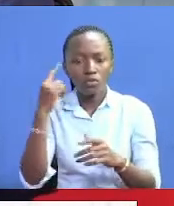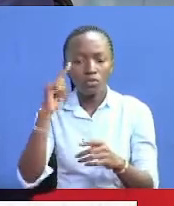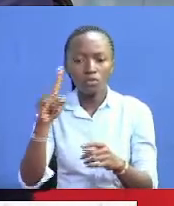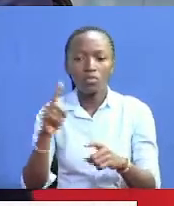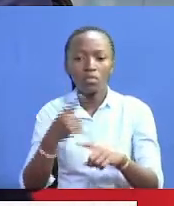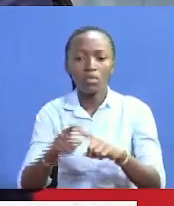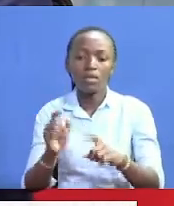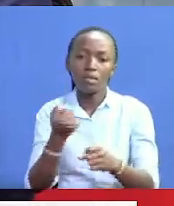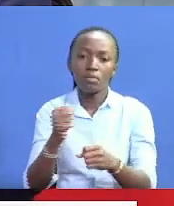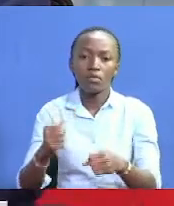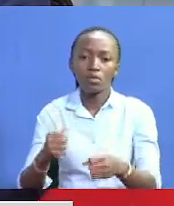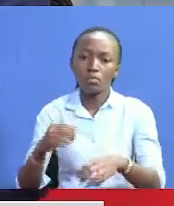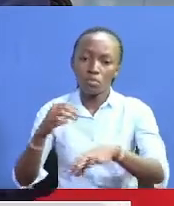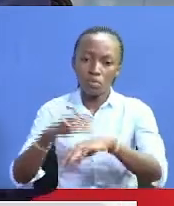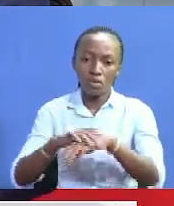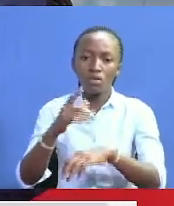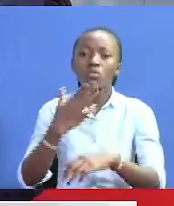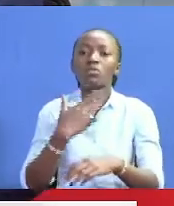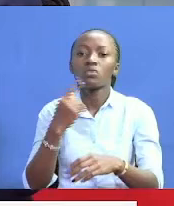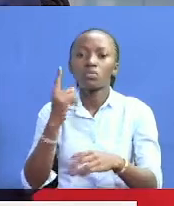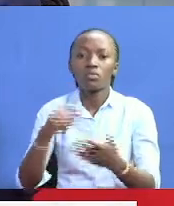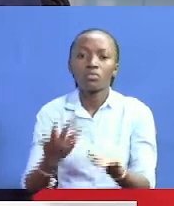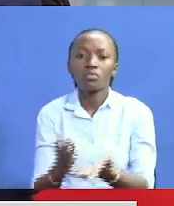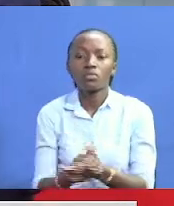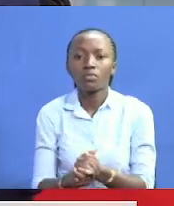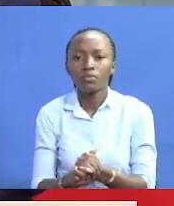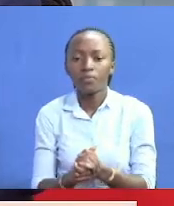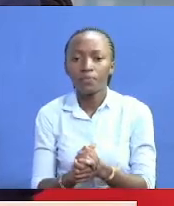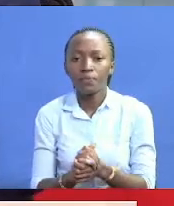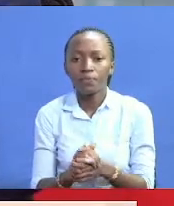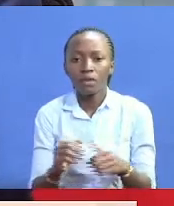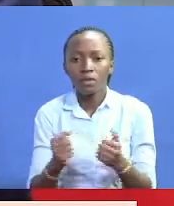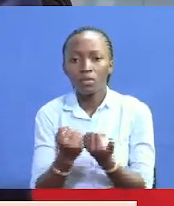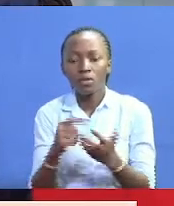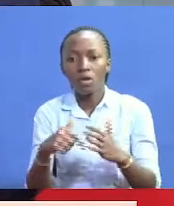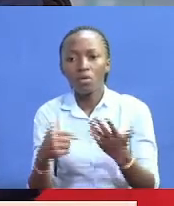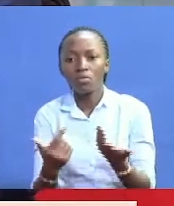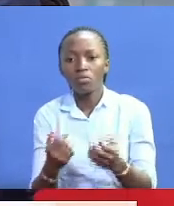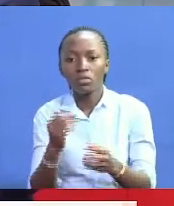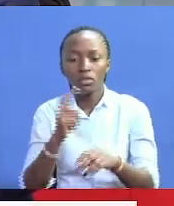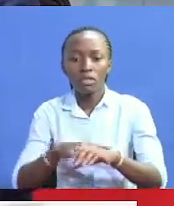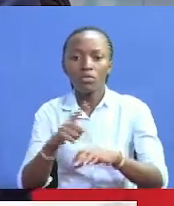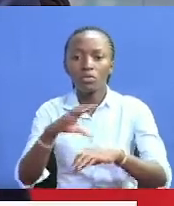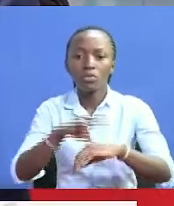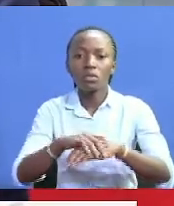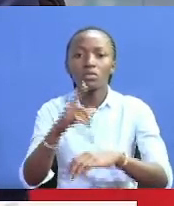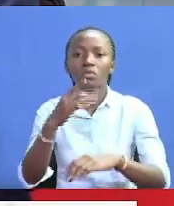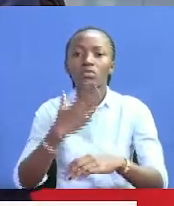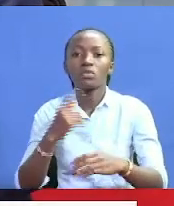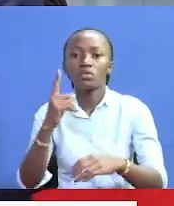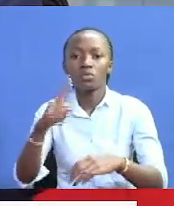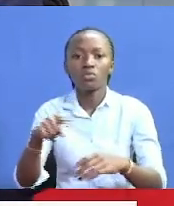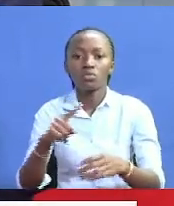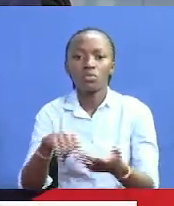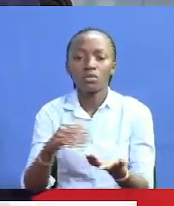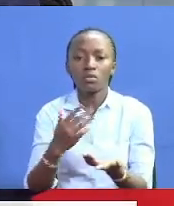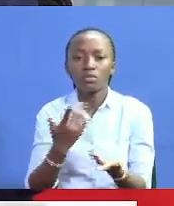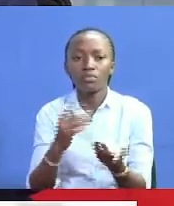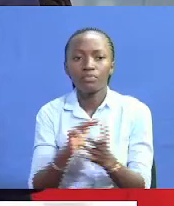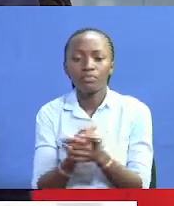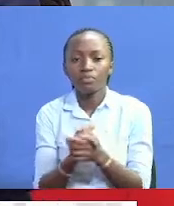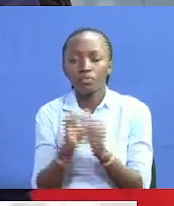the very moment they're pushed against the wall and the wall is not present, then what happens? Things go haywire. You can simply fall off a cliff. So again, it is